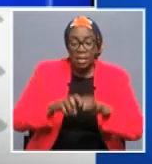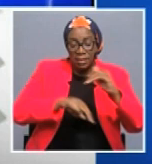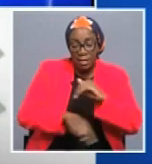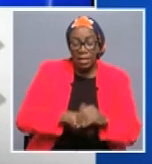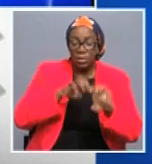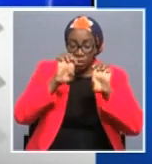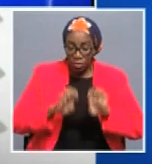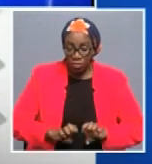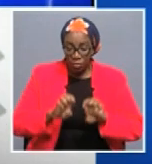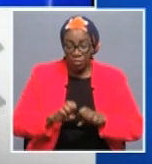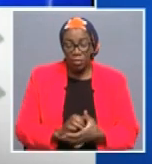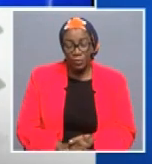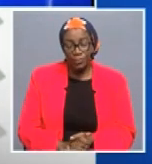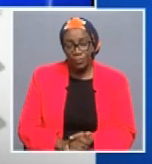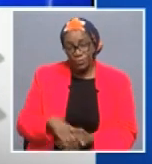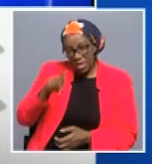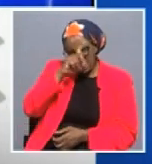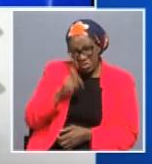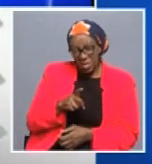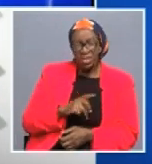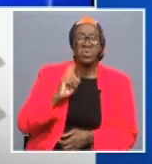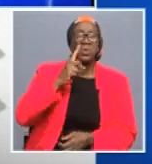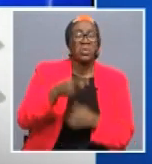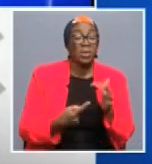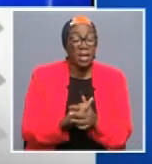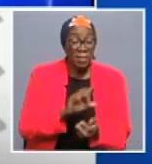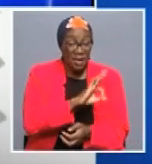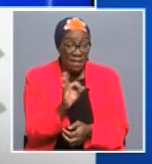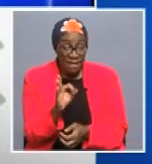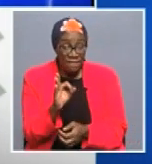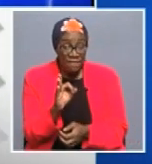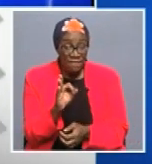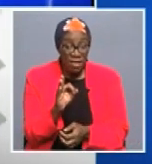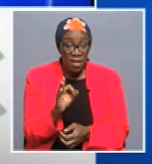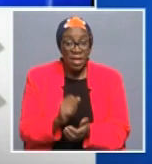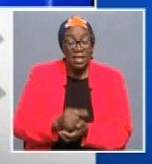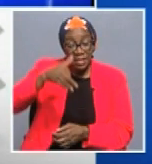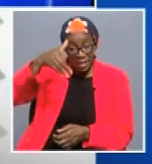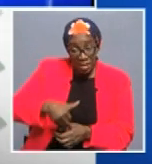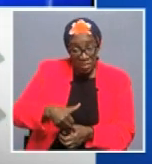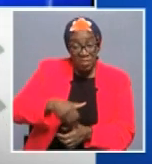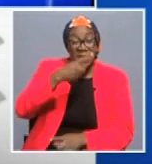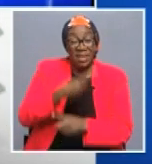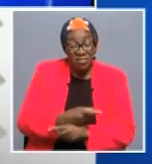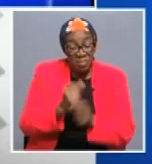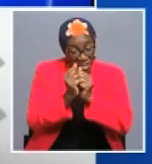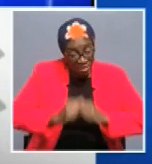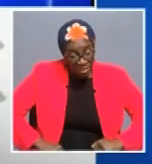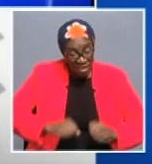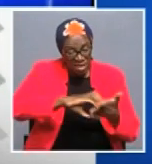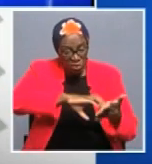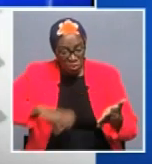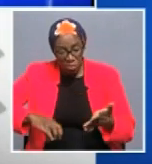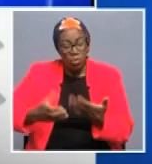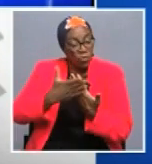happened to the accused in Ethiopia had the Namibian government waived the privilege of diplomatic immunity?